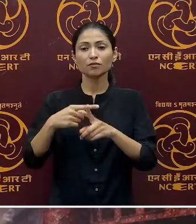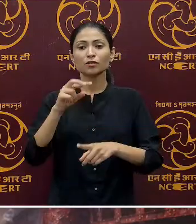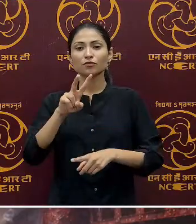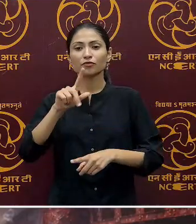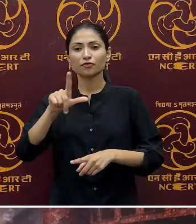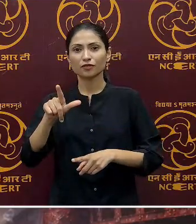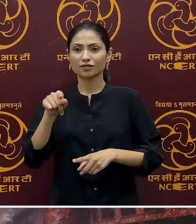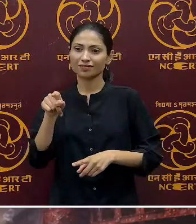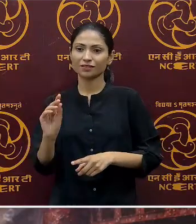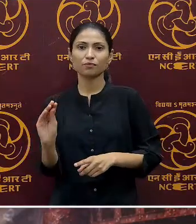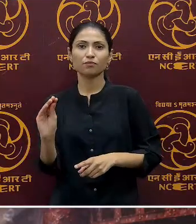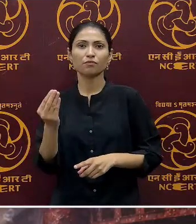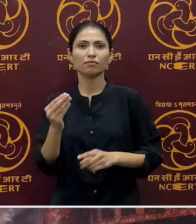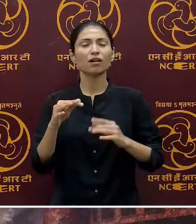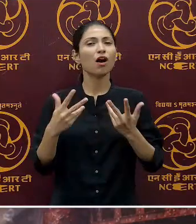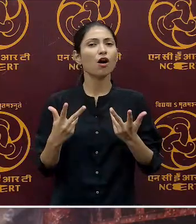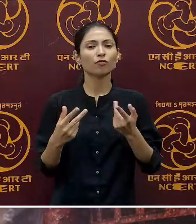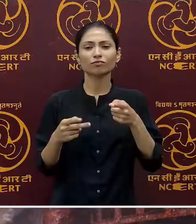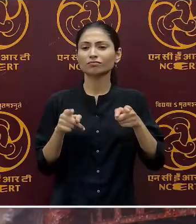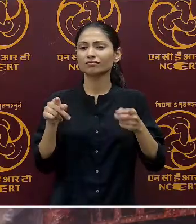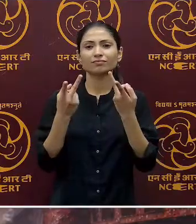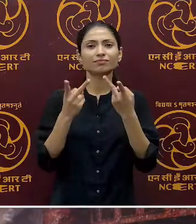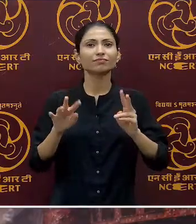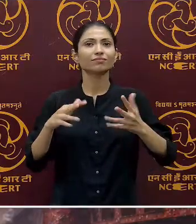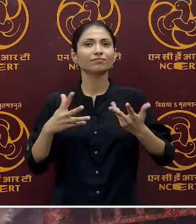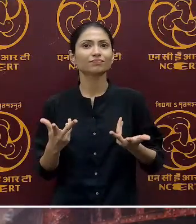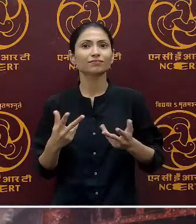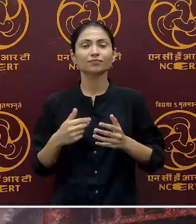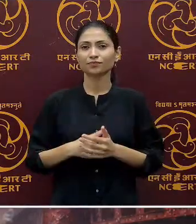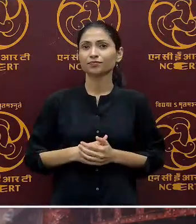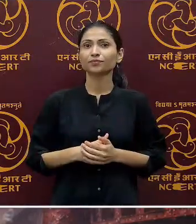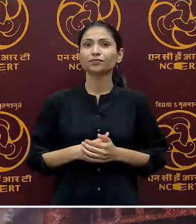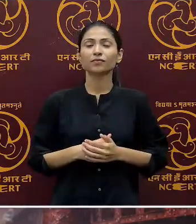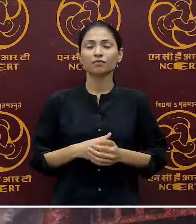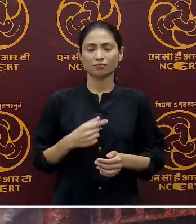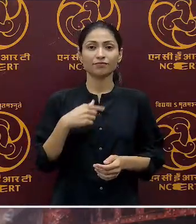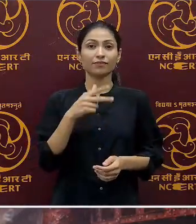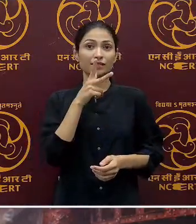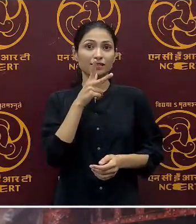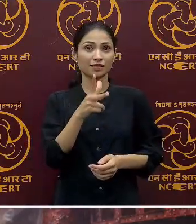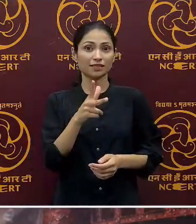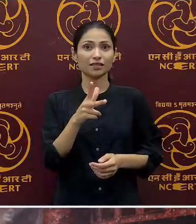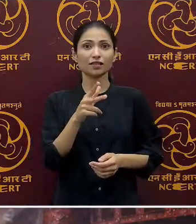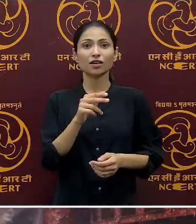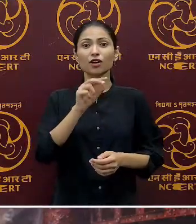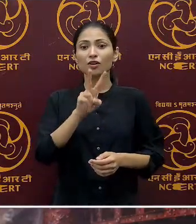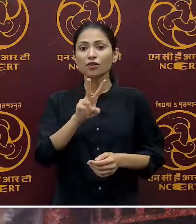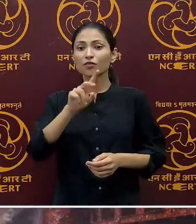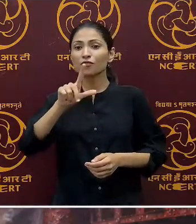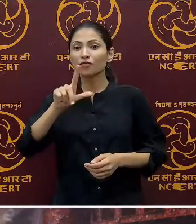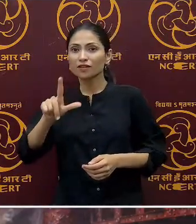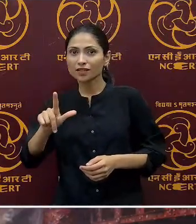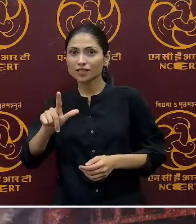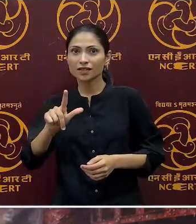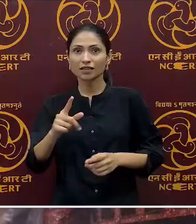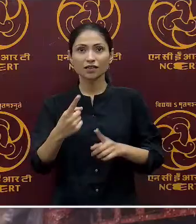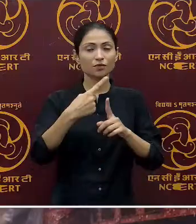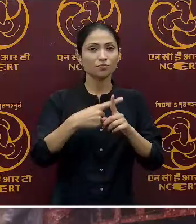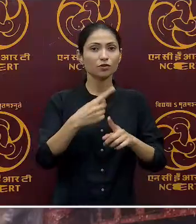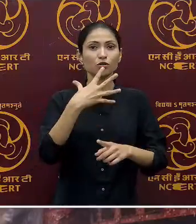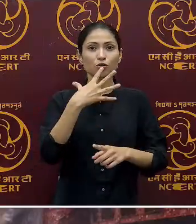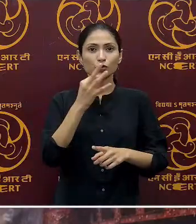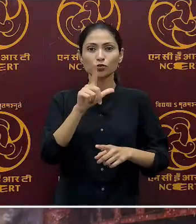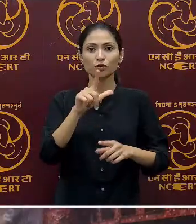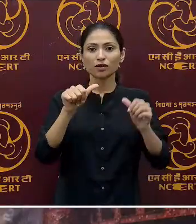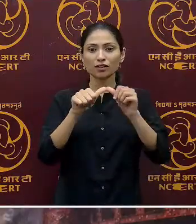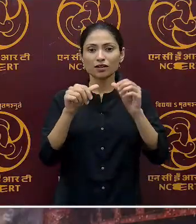preferable for students? I would say that virtual labs are not the replacement of the real laboratories. Real